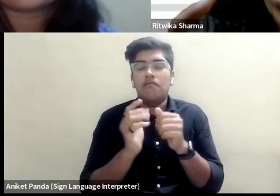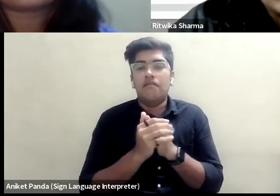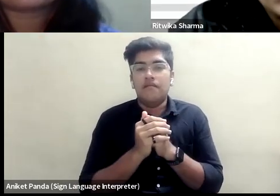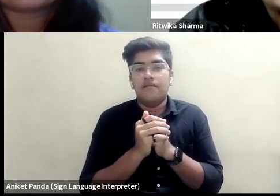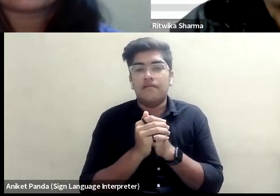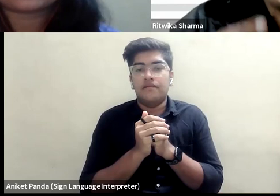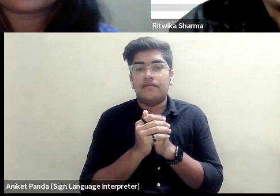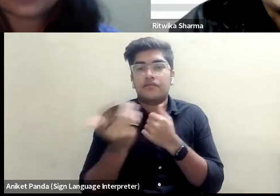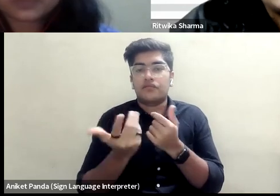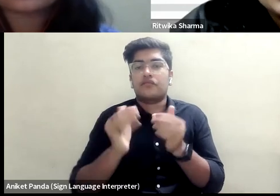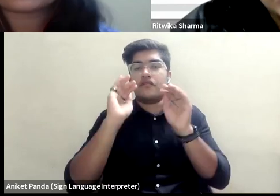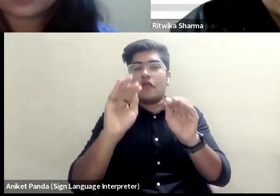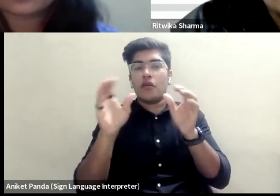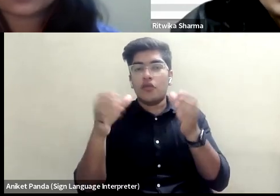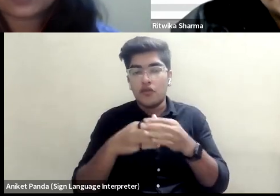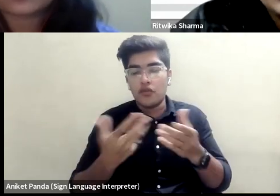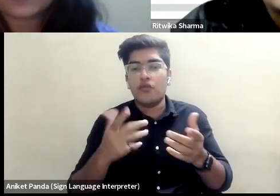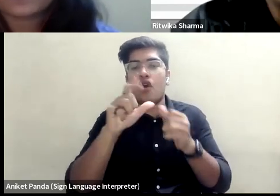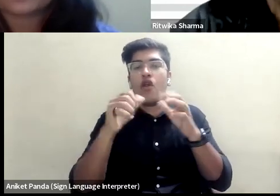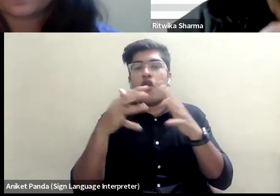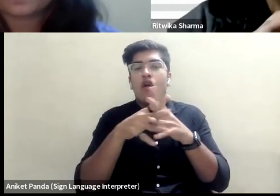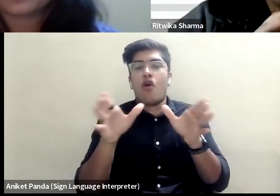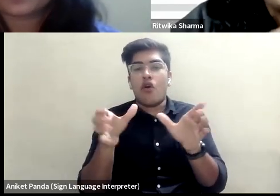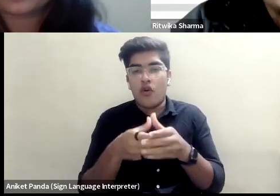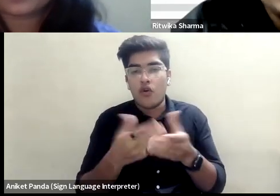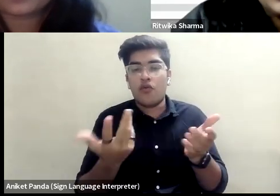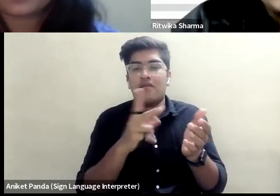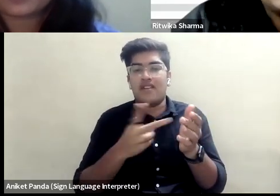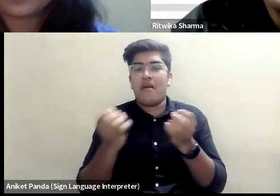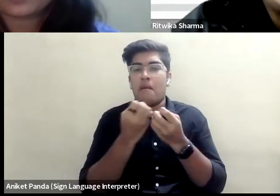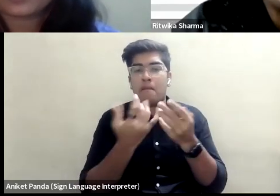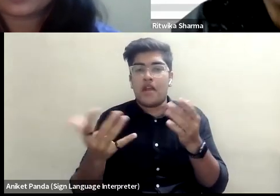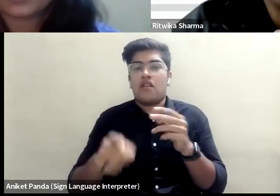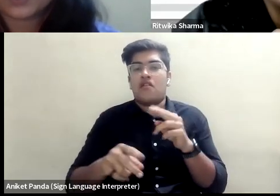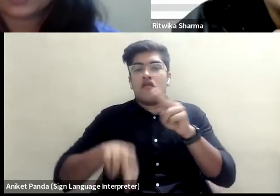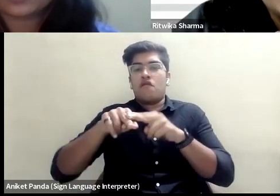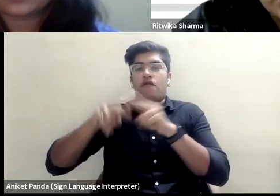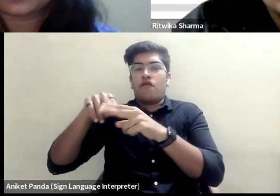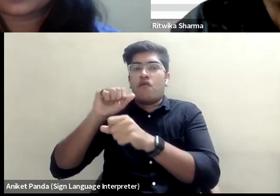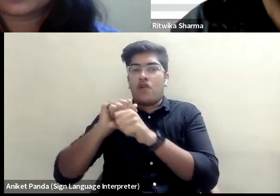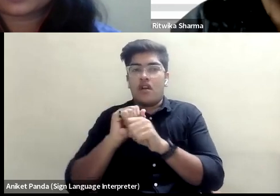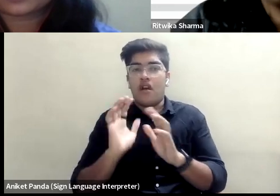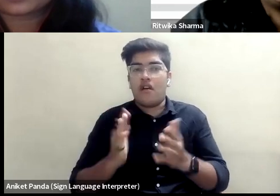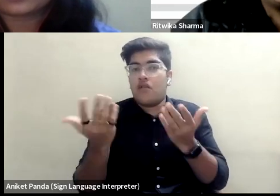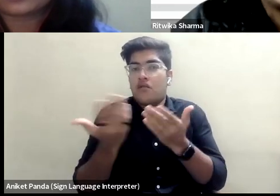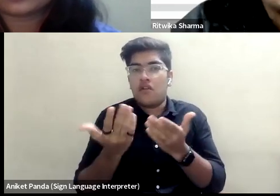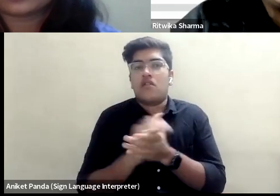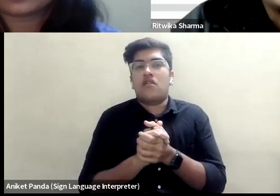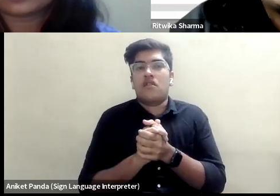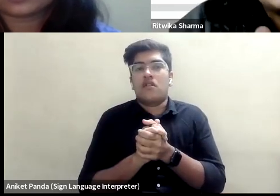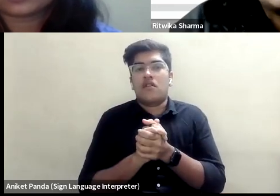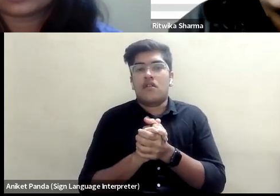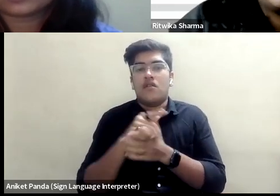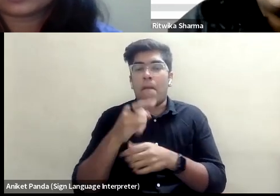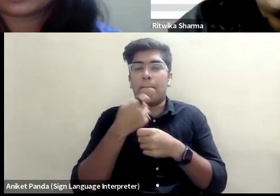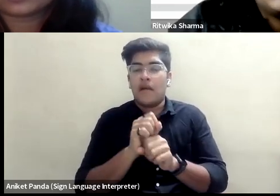the support groups or the lawyer or the legal groups or paralegal groups have been fulfilling or have been playing in building a more informed group of people and assuaging